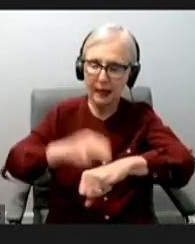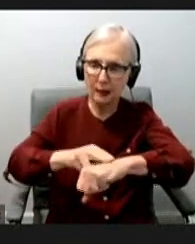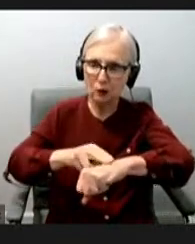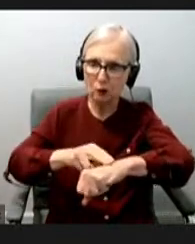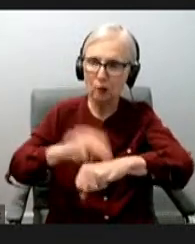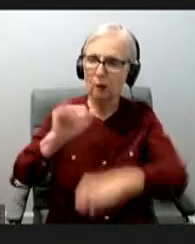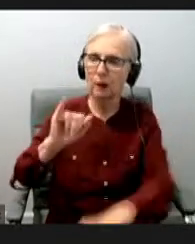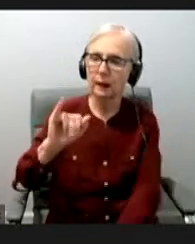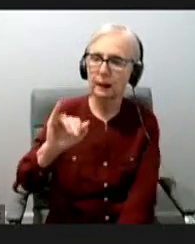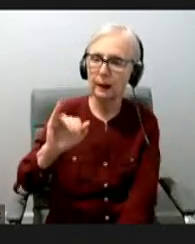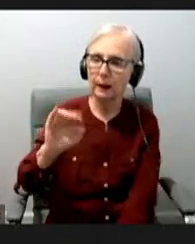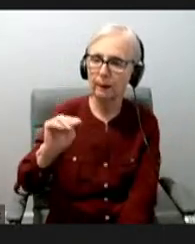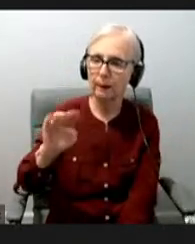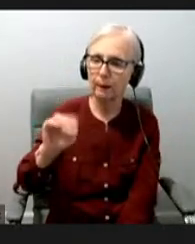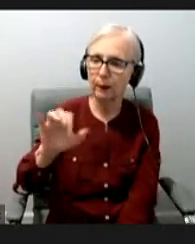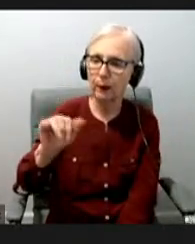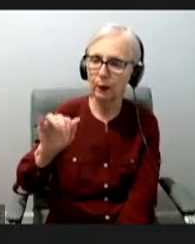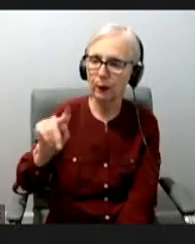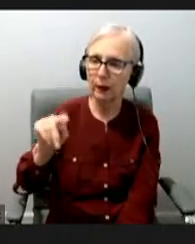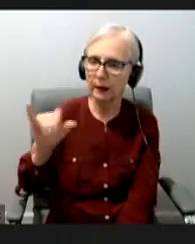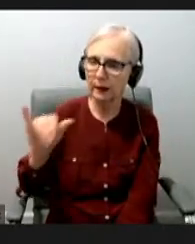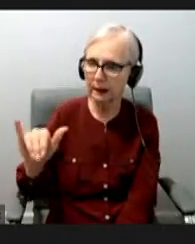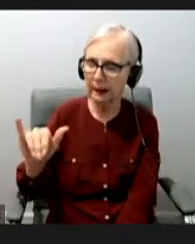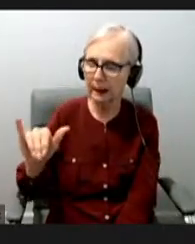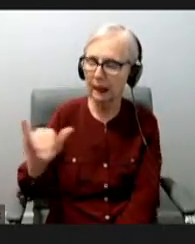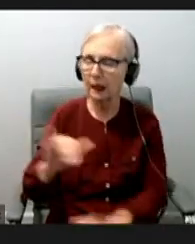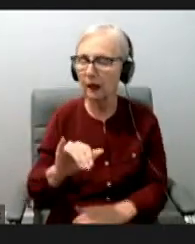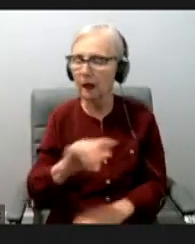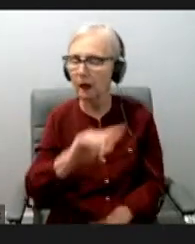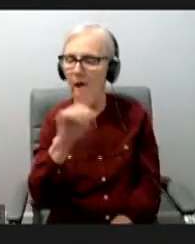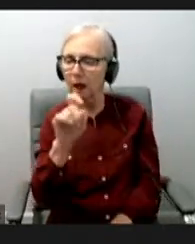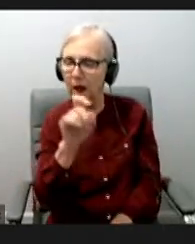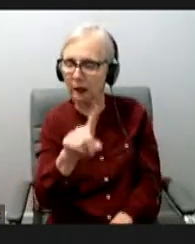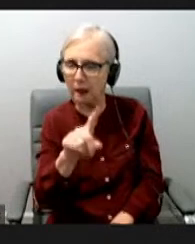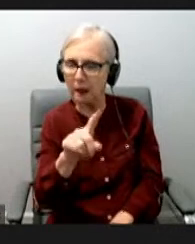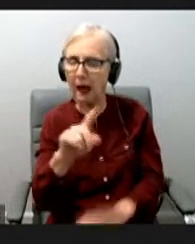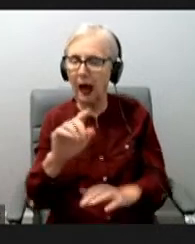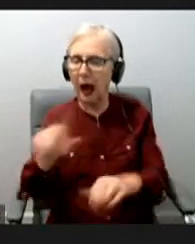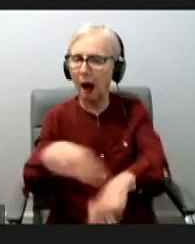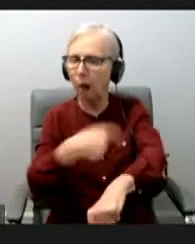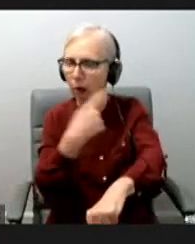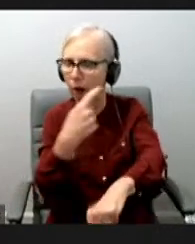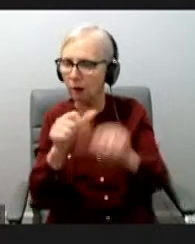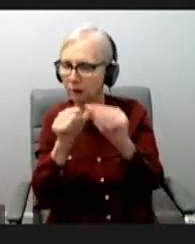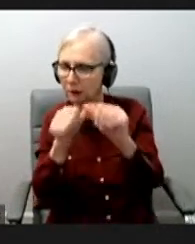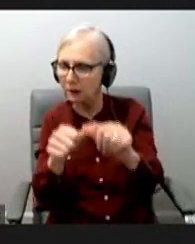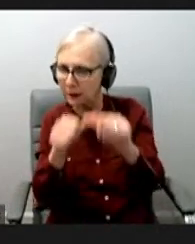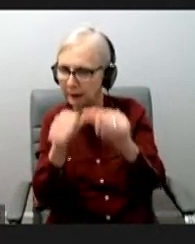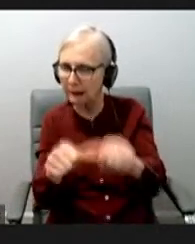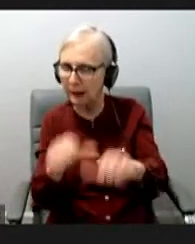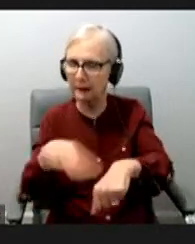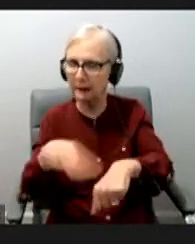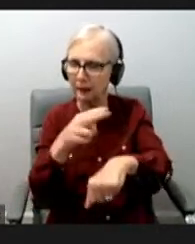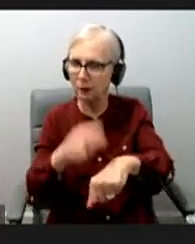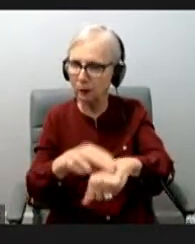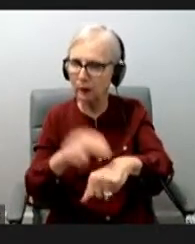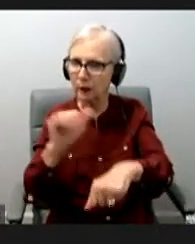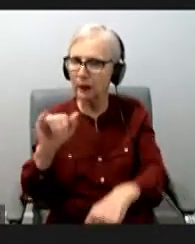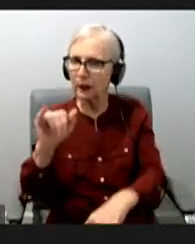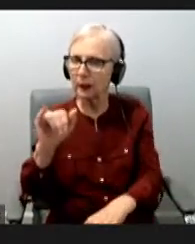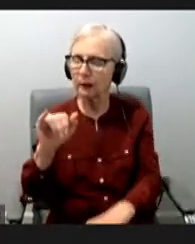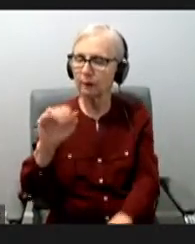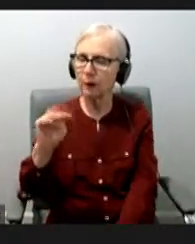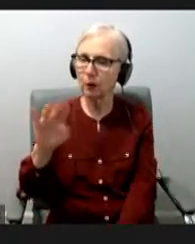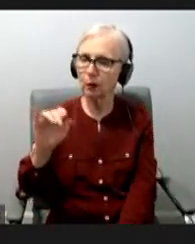state's understanding, how long does that immunity last for? What's the efficacy for that natural immunity? And why doesn't